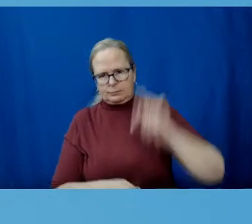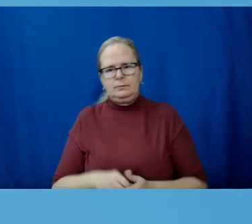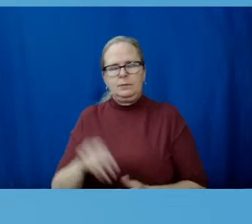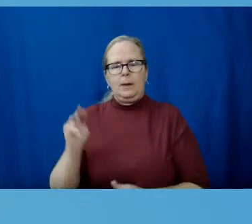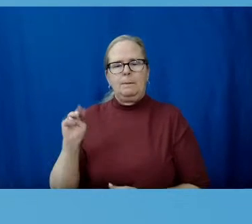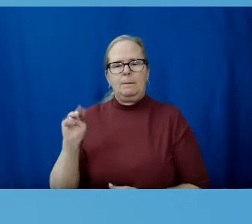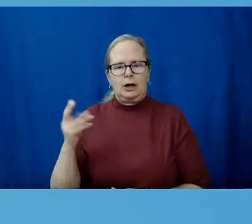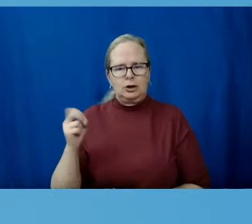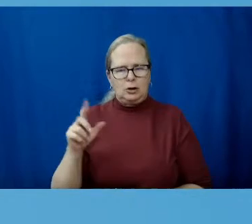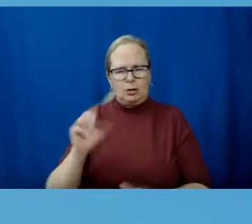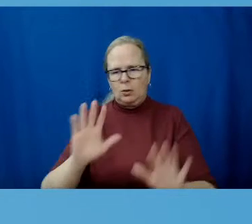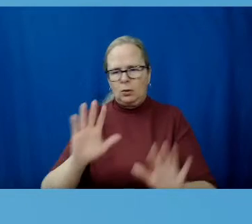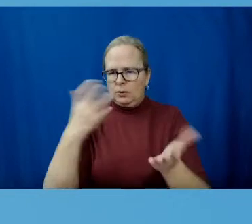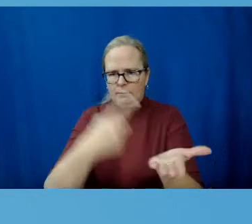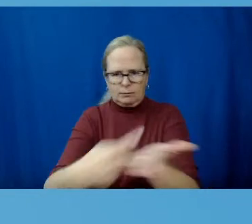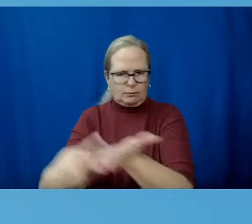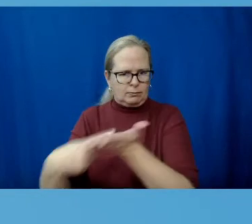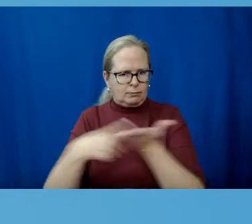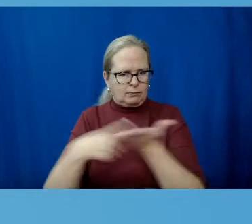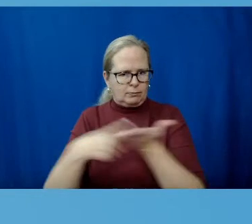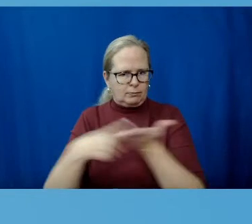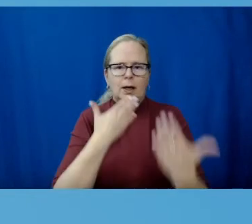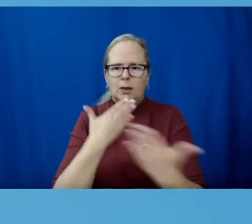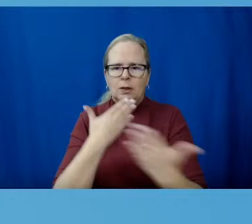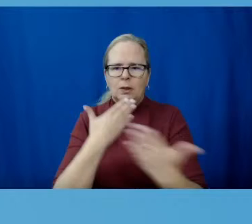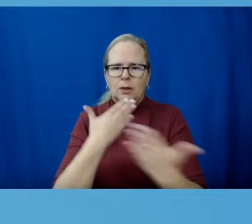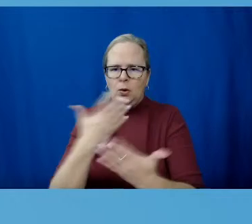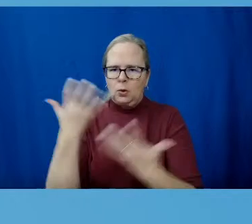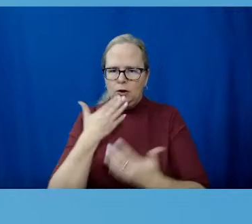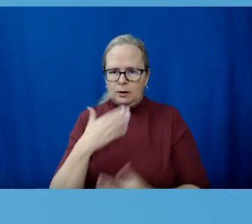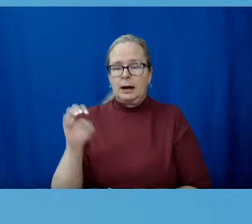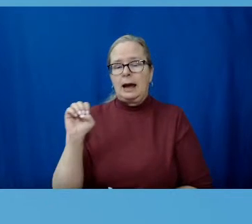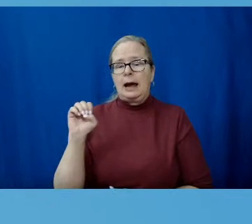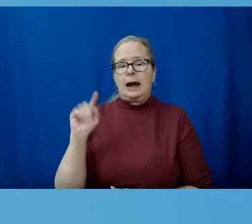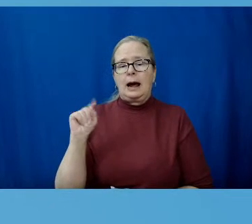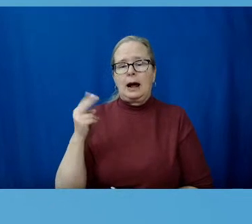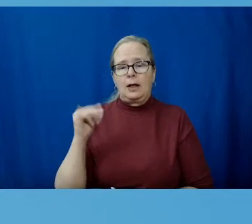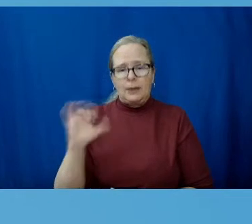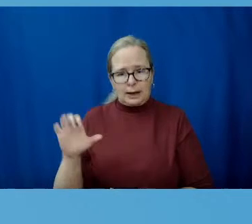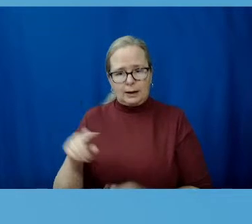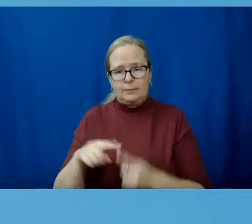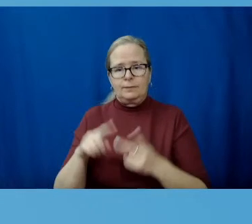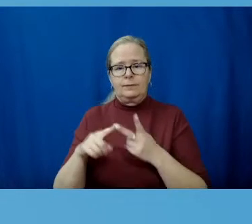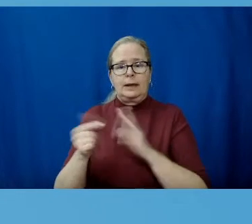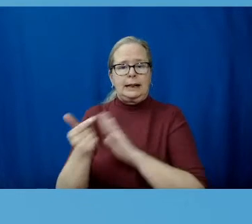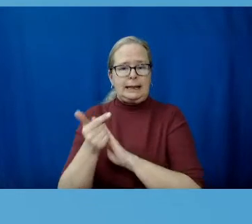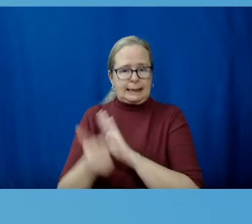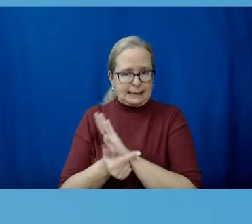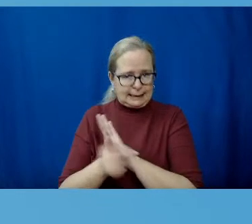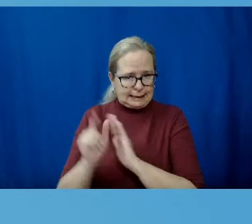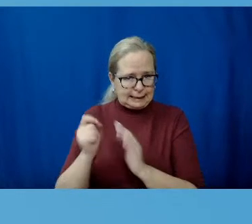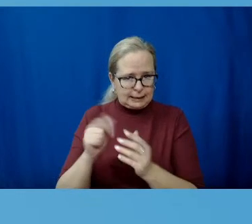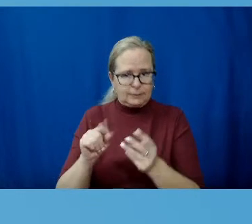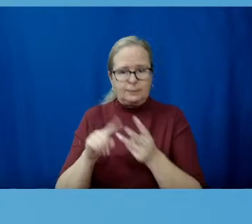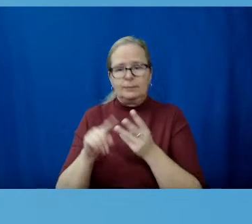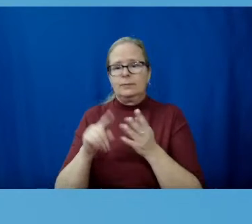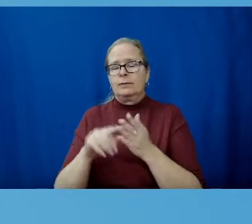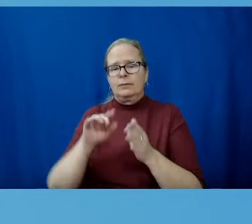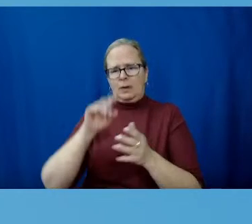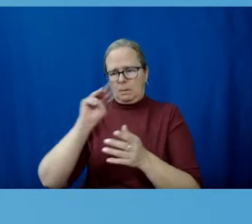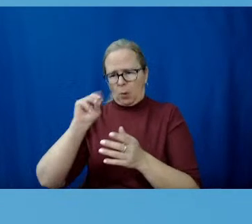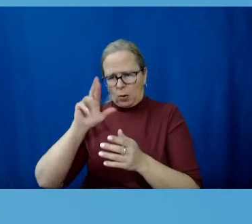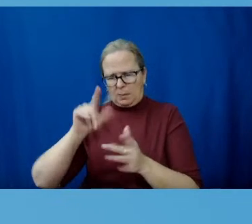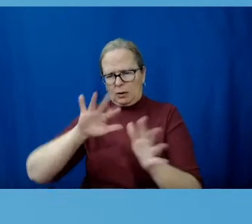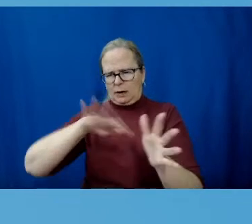morality and the legalities for a moment, as folks who have studied politicians and politics in Alberta, Alberta, and with the ongoing decline in our